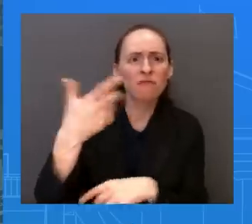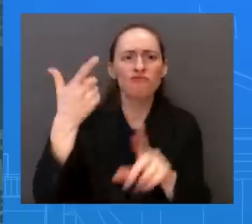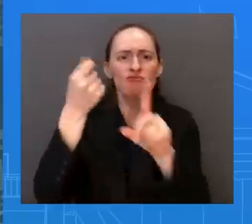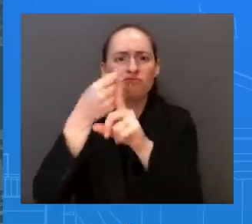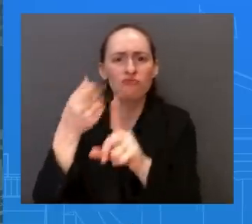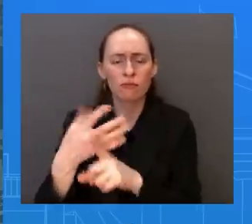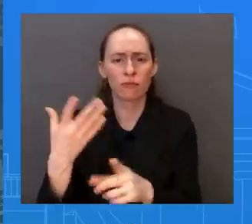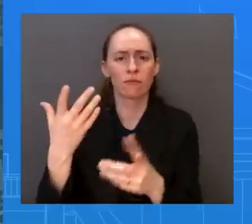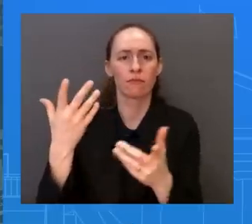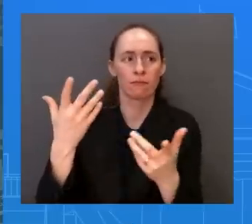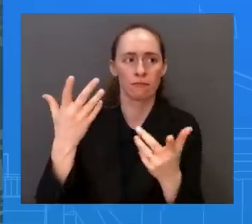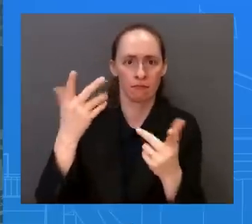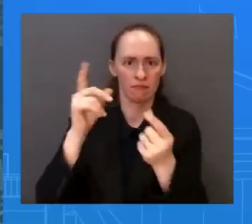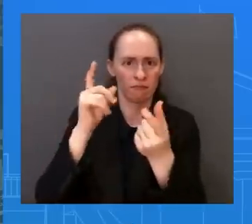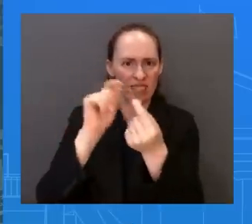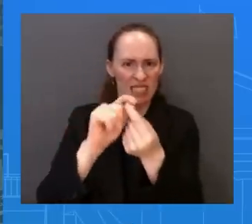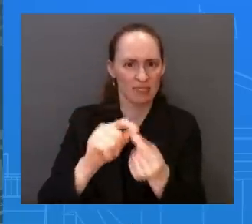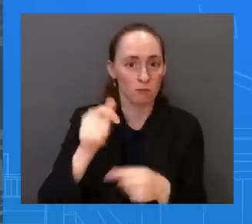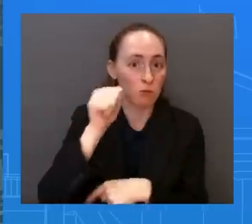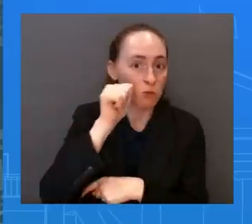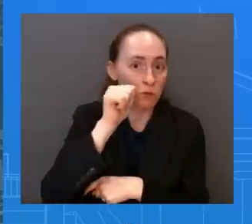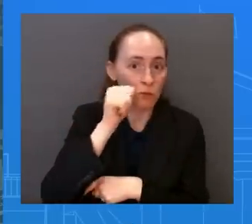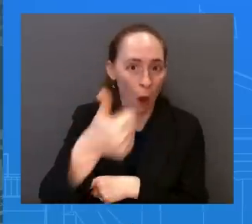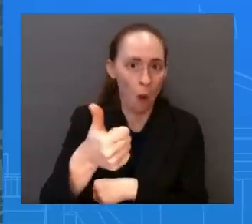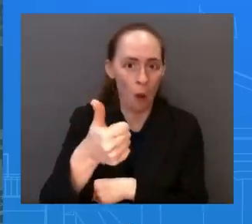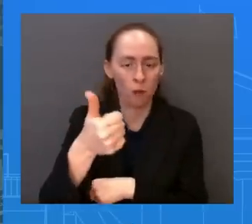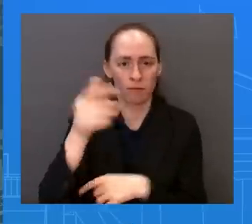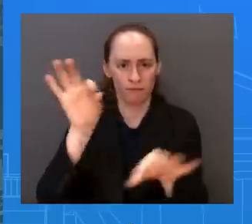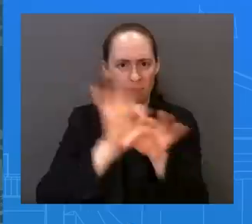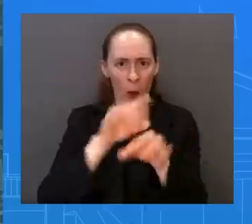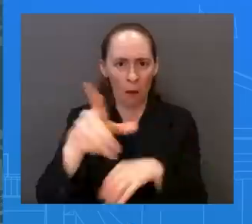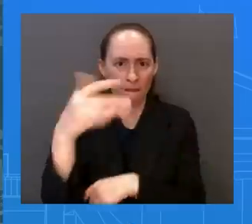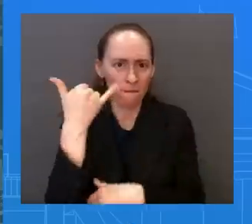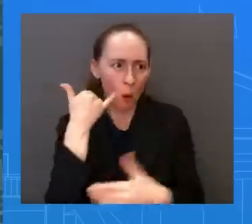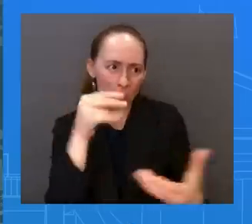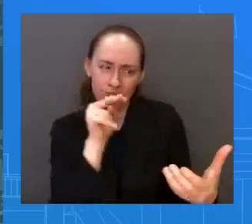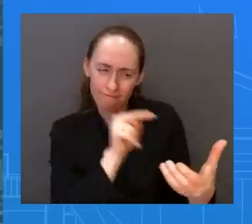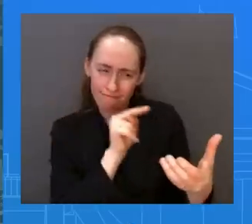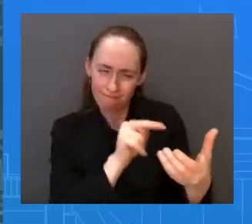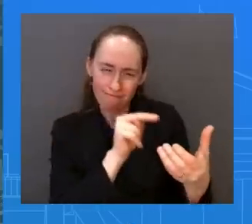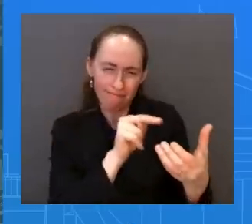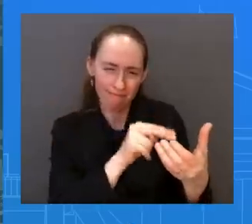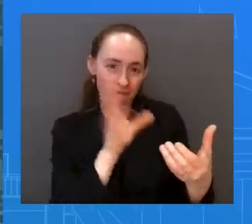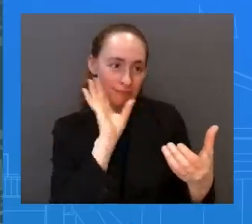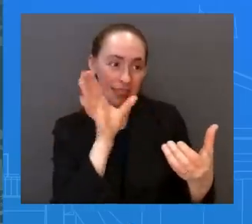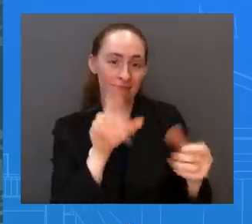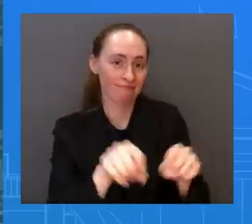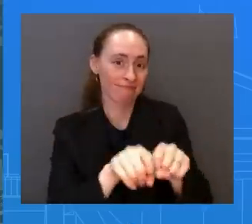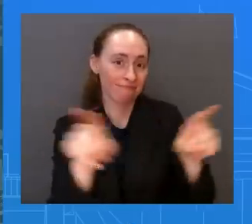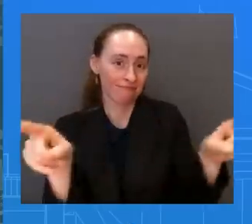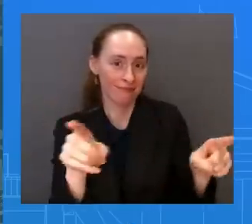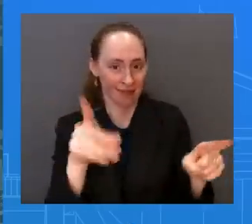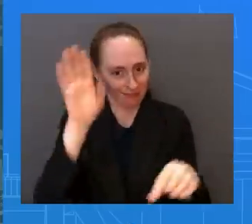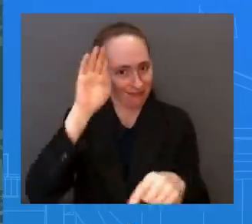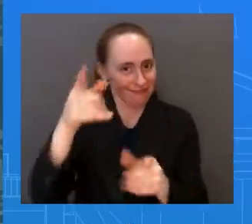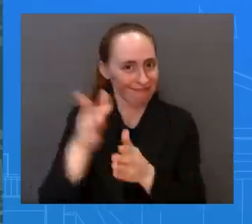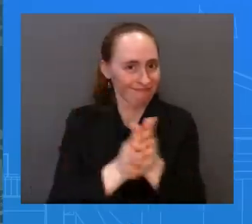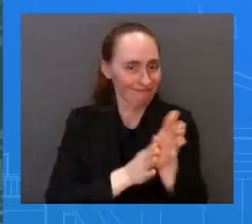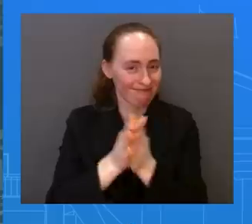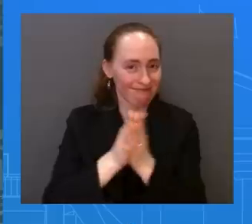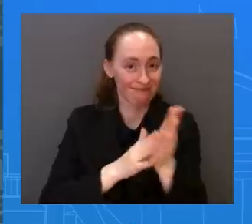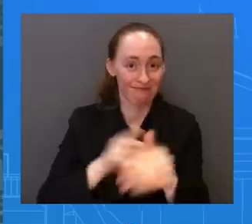your inbox for tomorrow, and please tune in tomorrow night at 9 p.m. Eastern Standard Time for the President's address. With that, Brian?